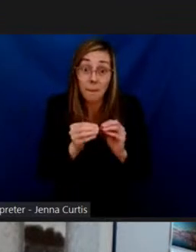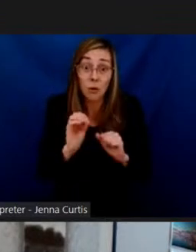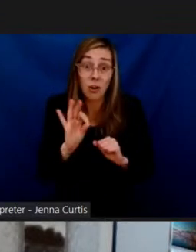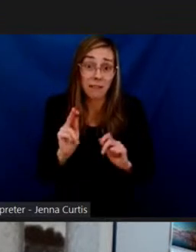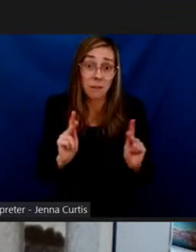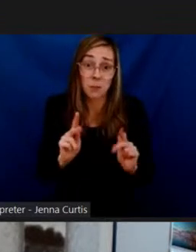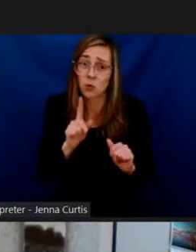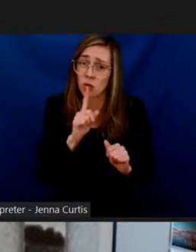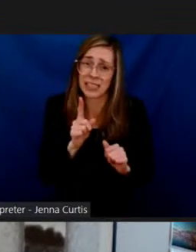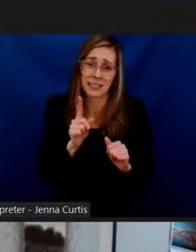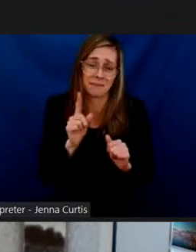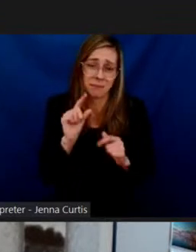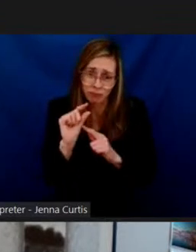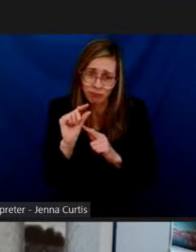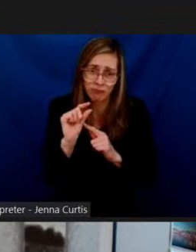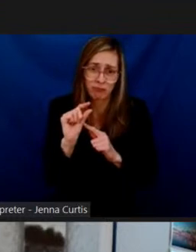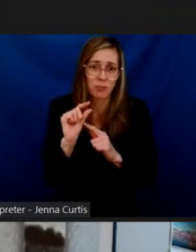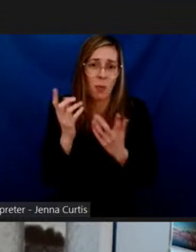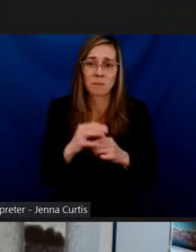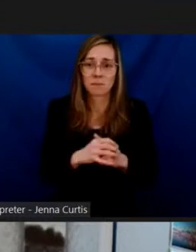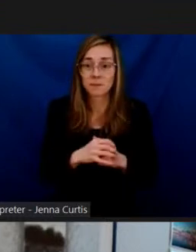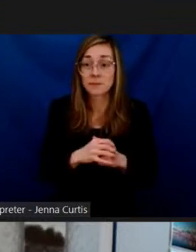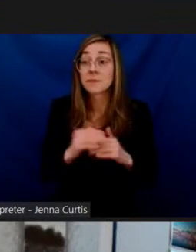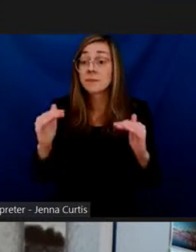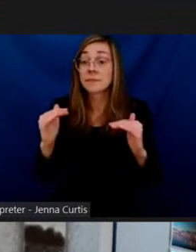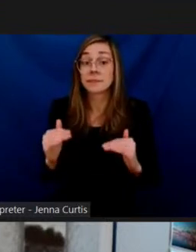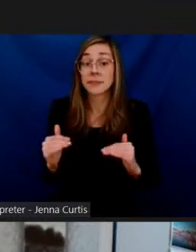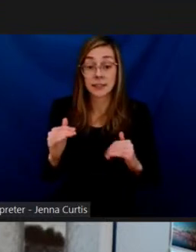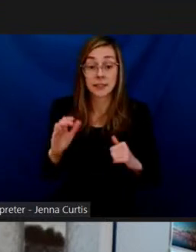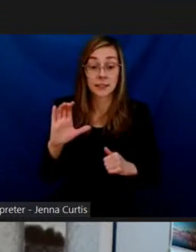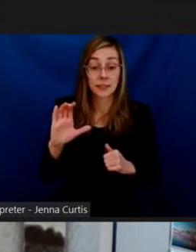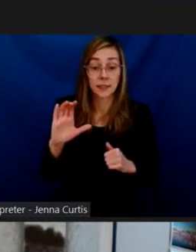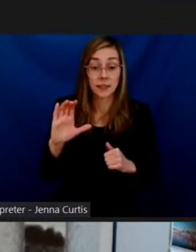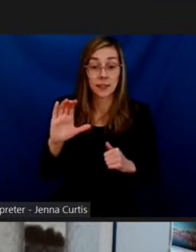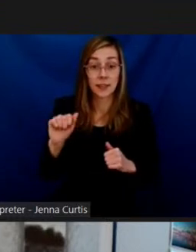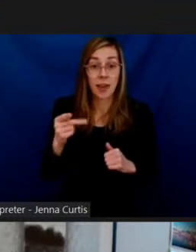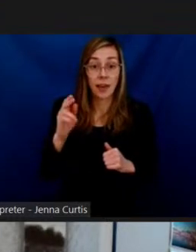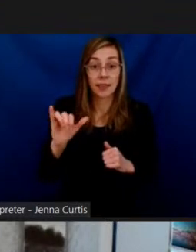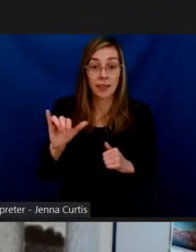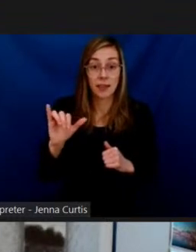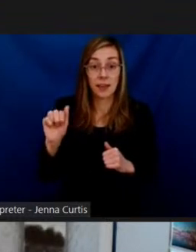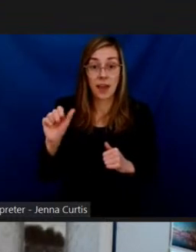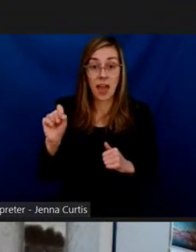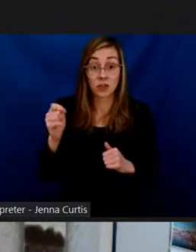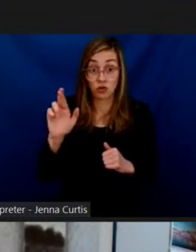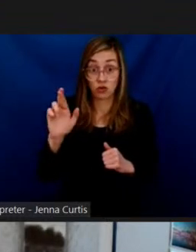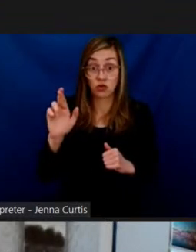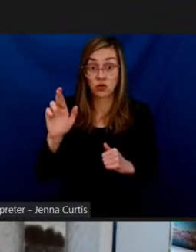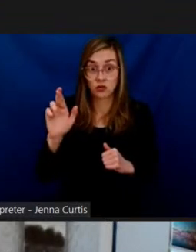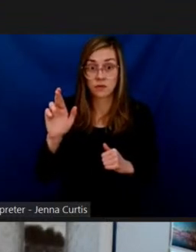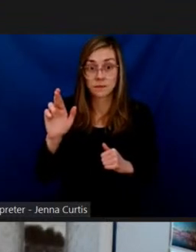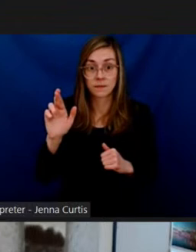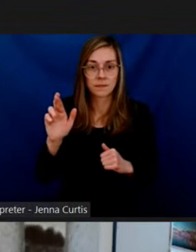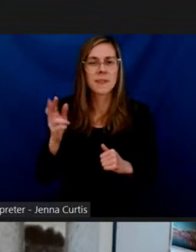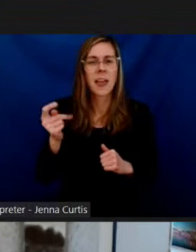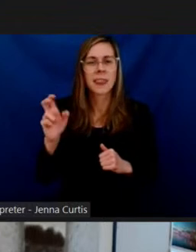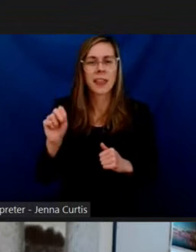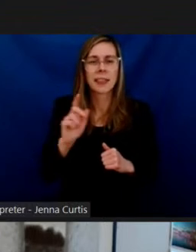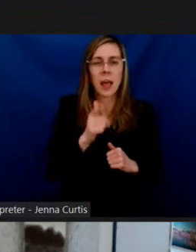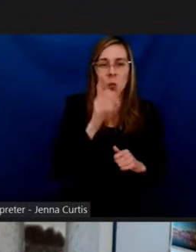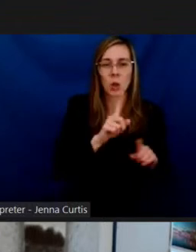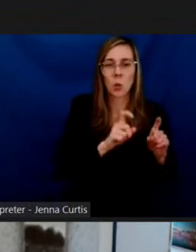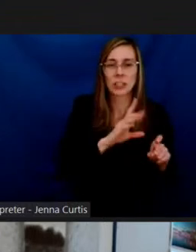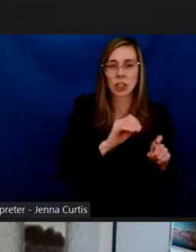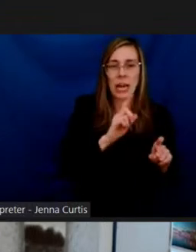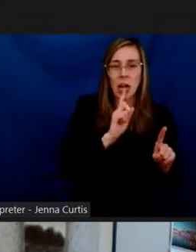Thank you, Mayor. All right, let's go to Kathy Astor, and then we'll bounce back to the Q&A function. Kathy, can you unmute? Hello, can